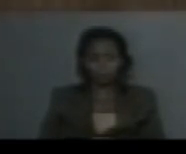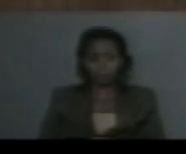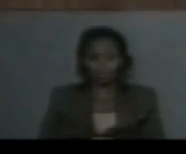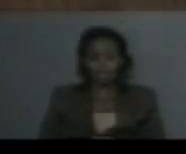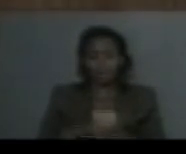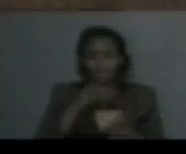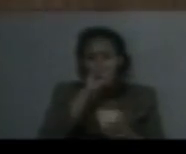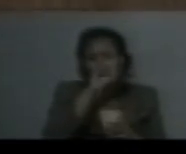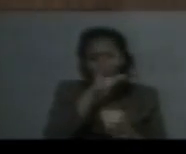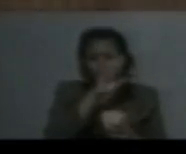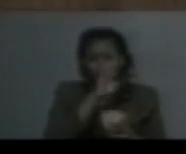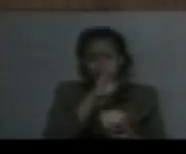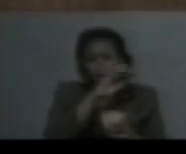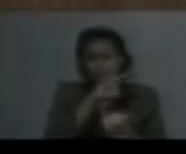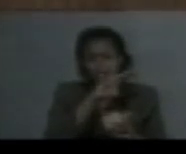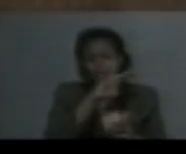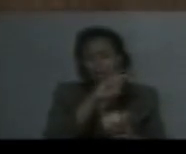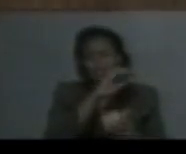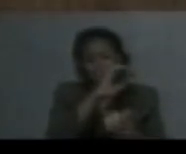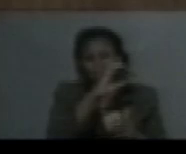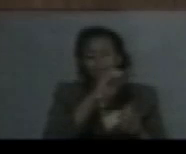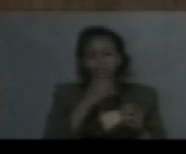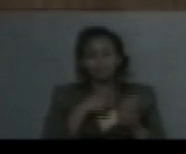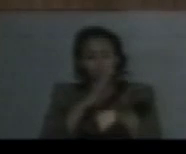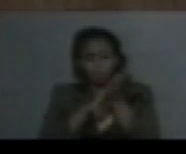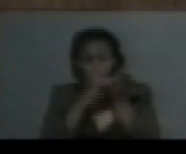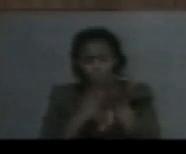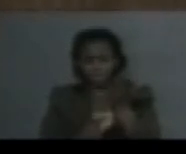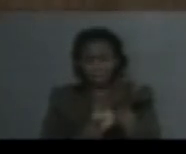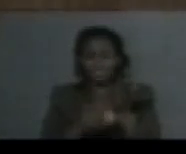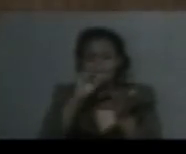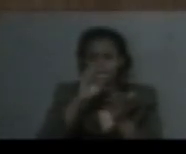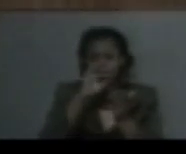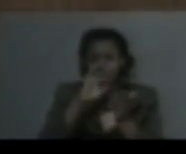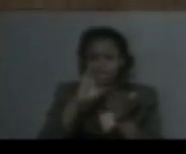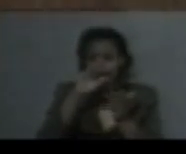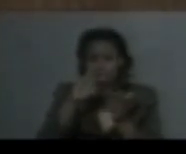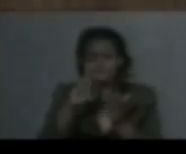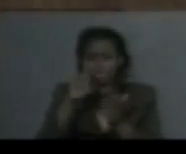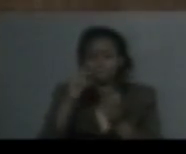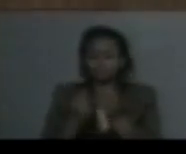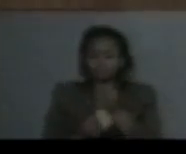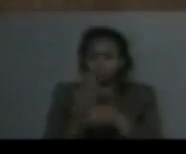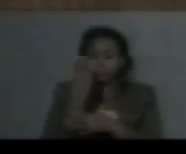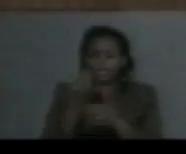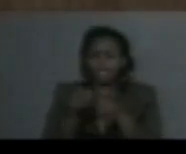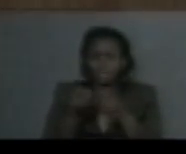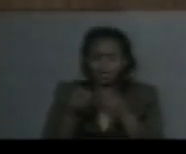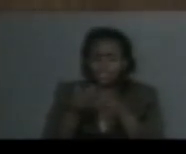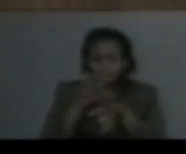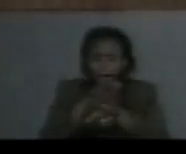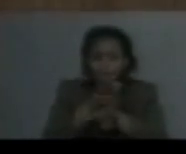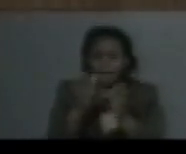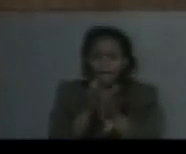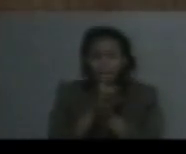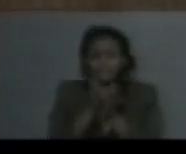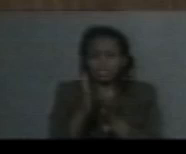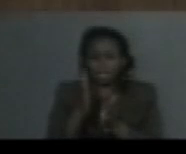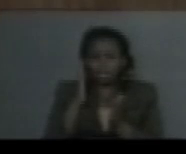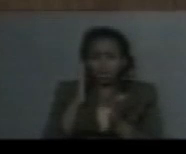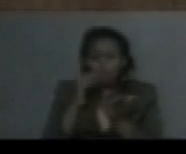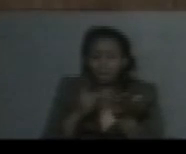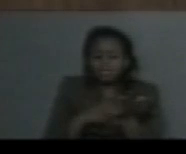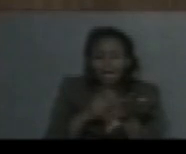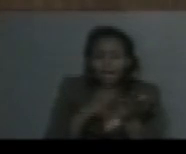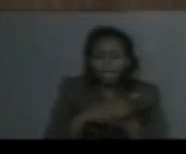recommend that without delay, ECK start having developed an integrated and secure tallying and